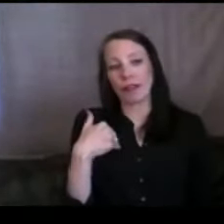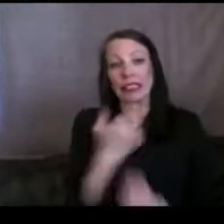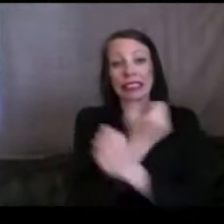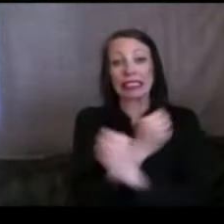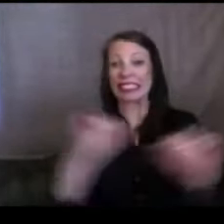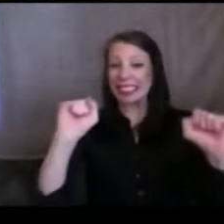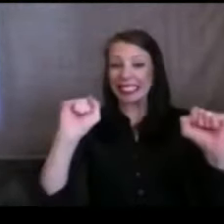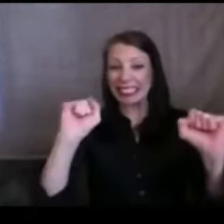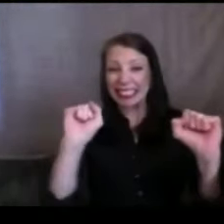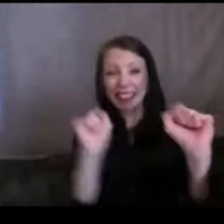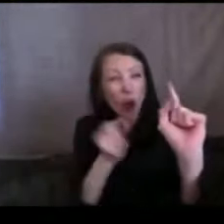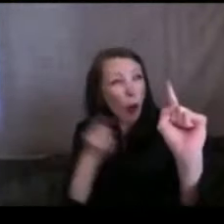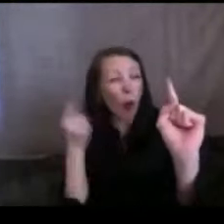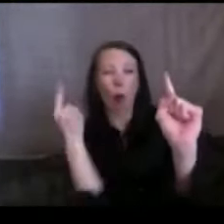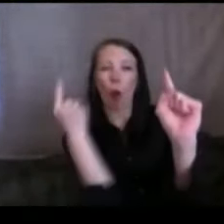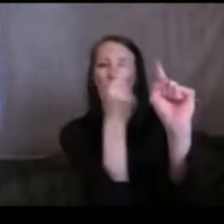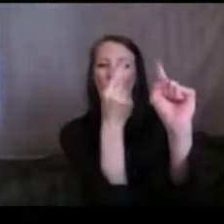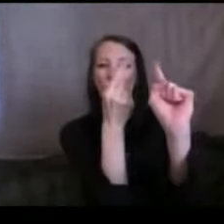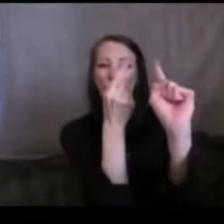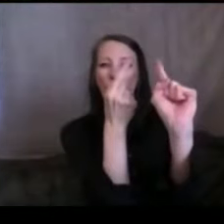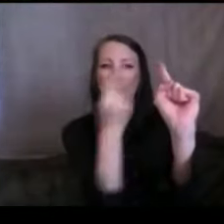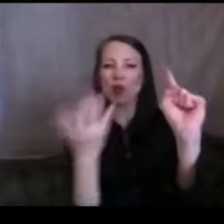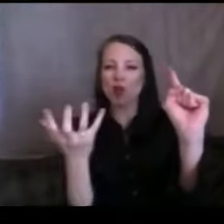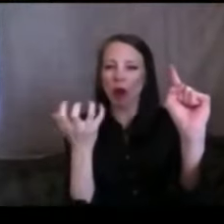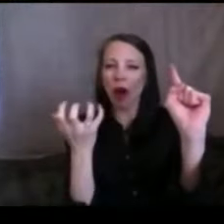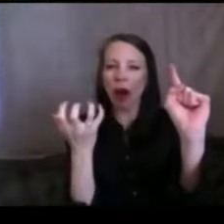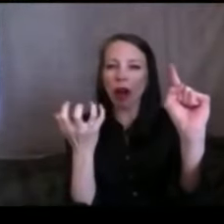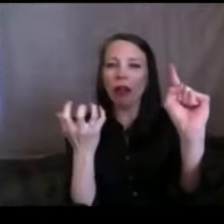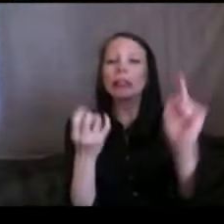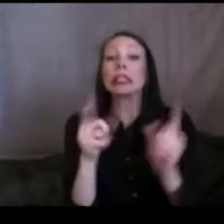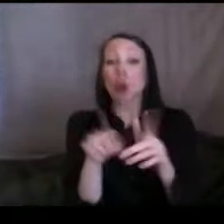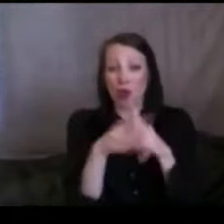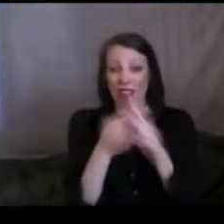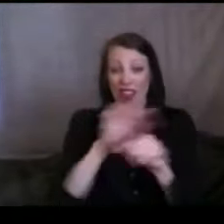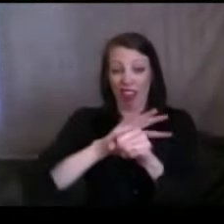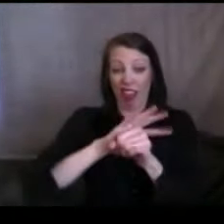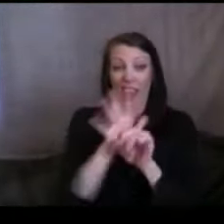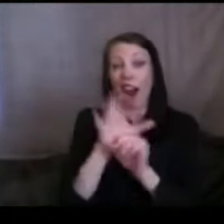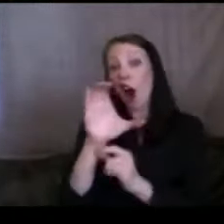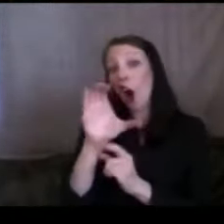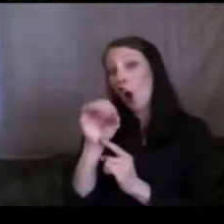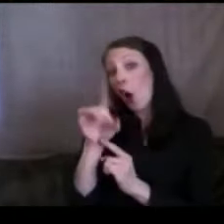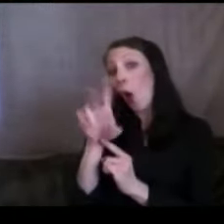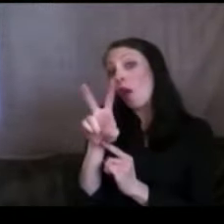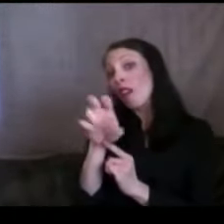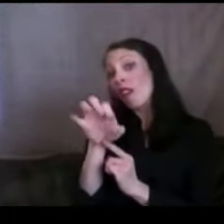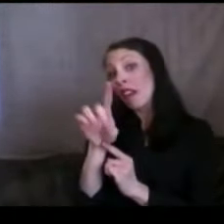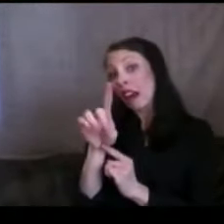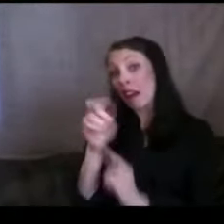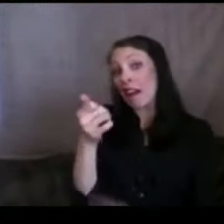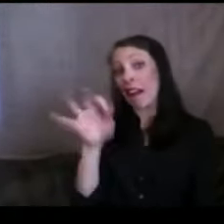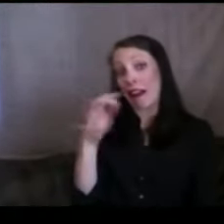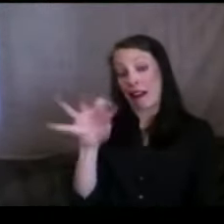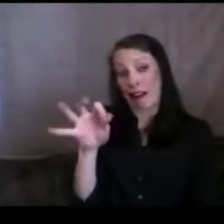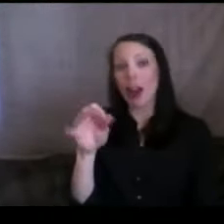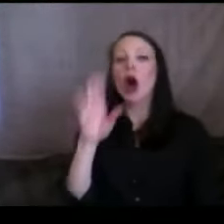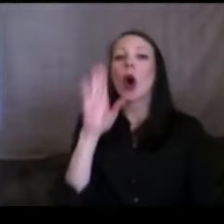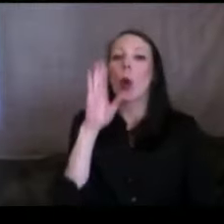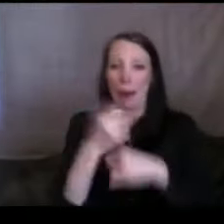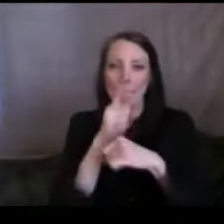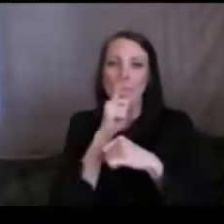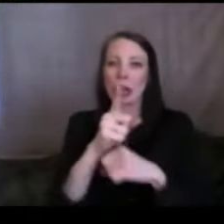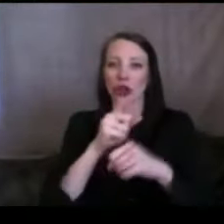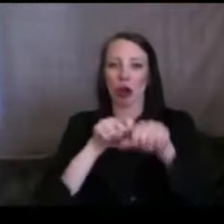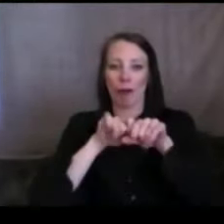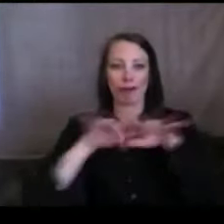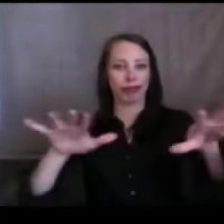company's core cultural belief. And since the beginning of the COVID-19 pandemic, we've taken significant steps to prevent community spread